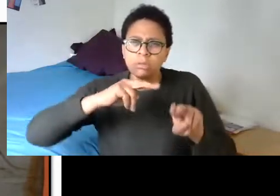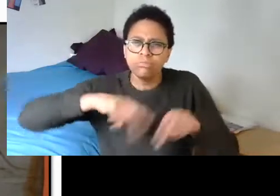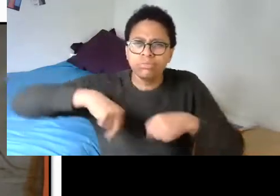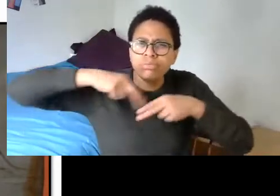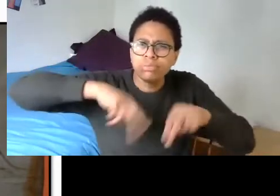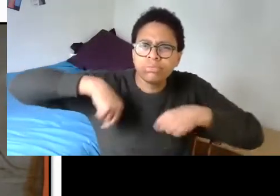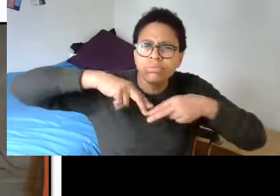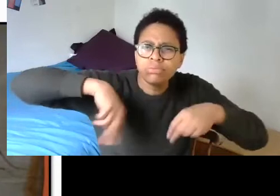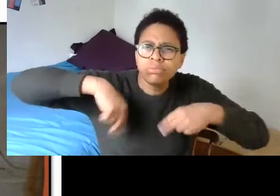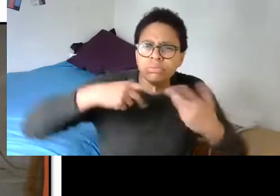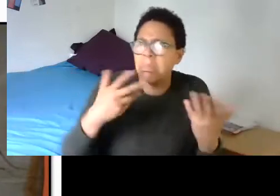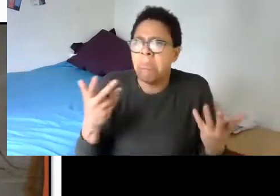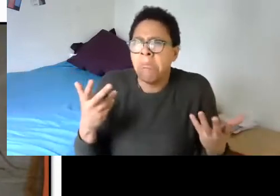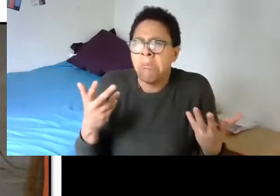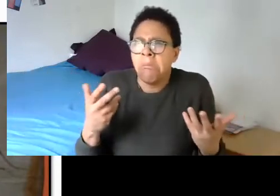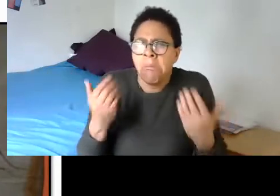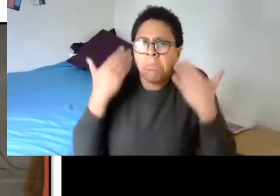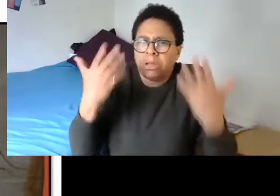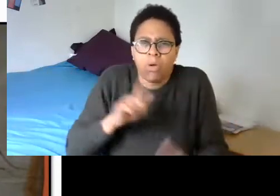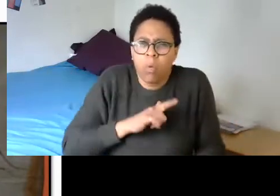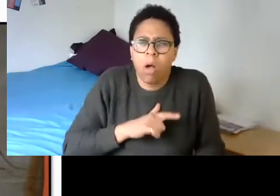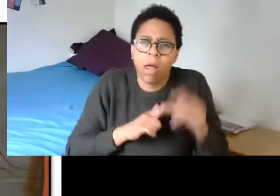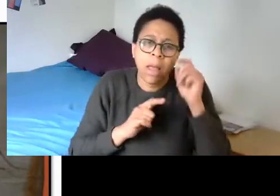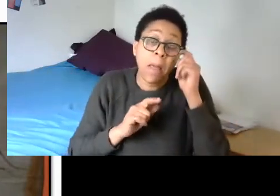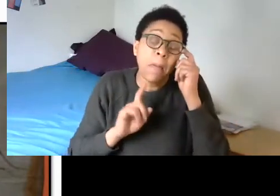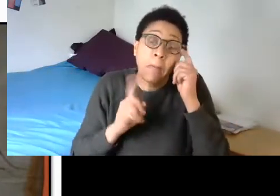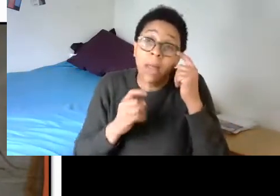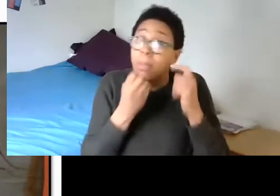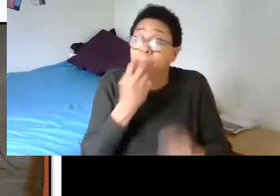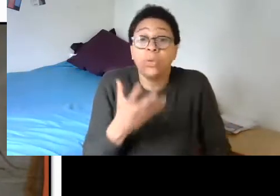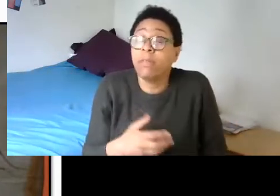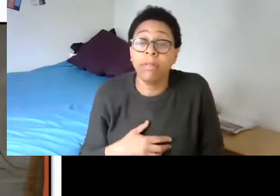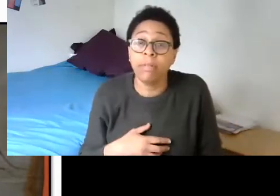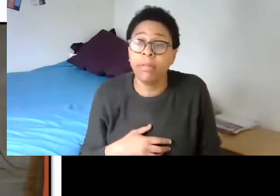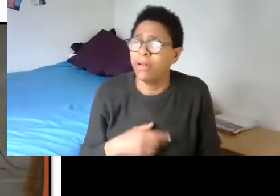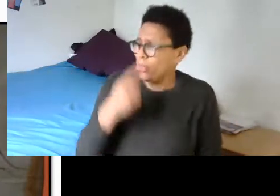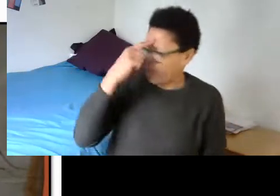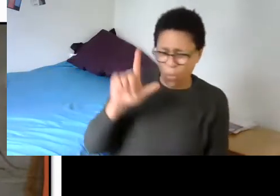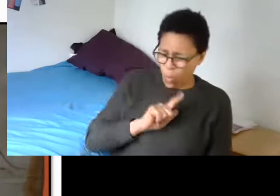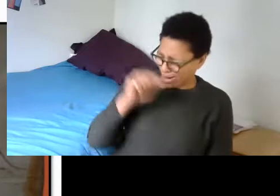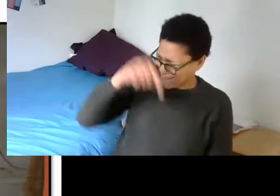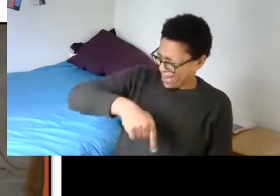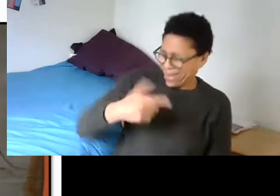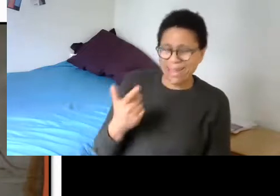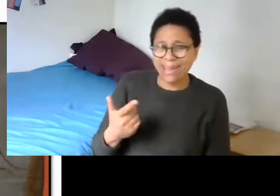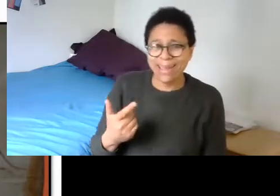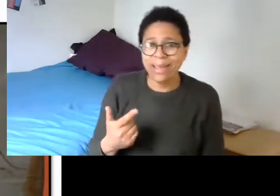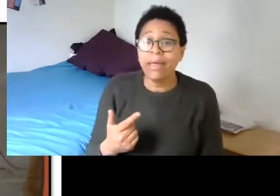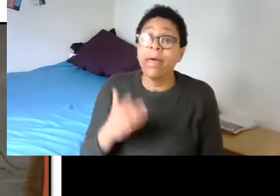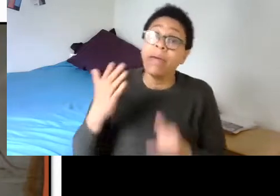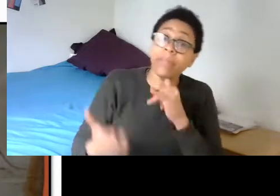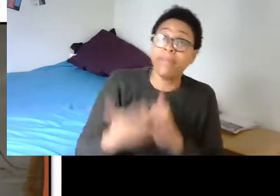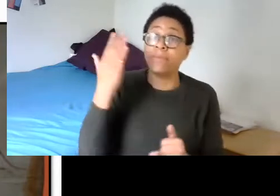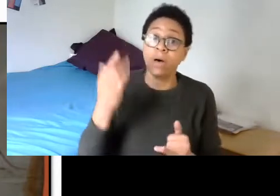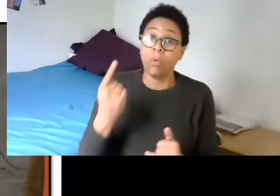glove puppet. But once again, just these beautiful images just appearing out of nowhere when you least expect them. And finally, Disputa